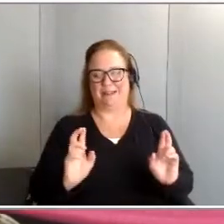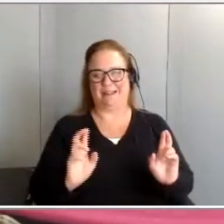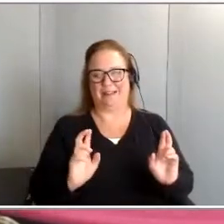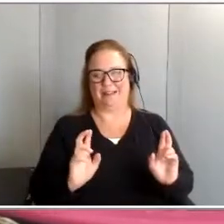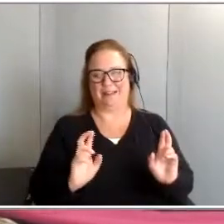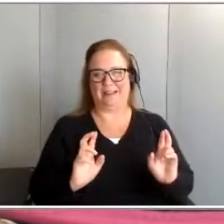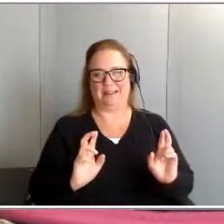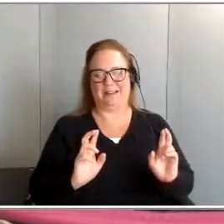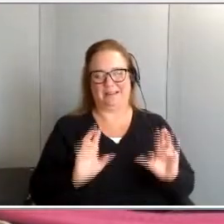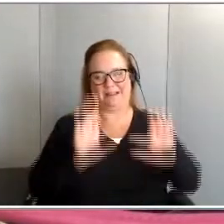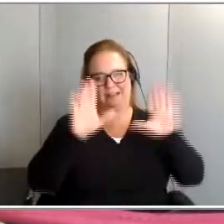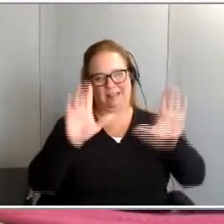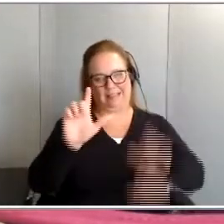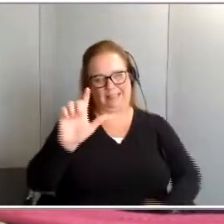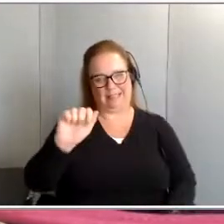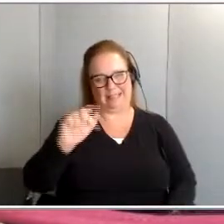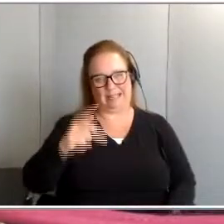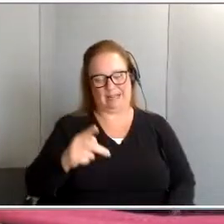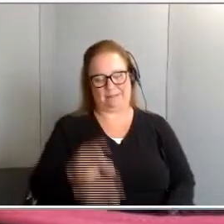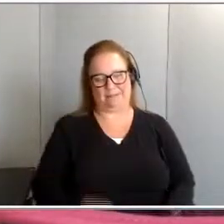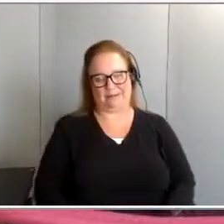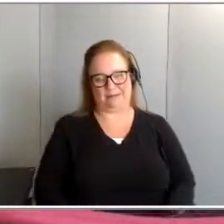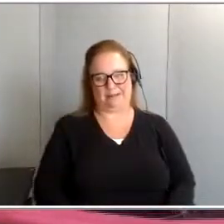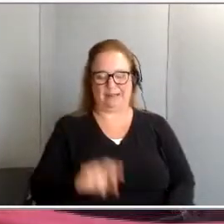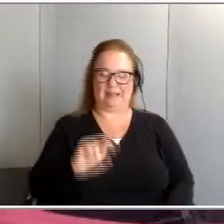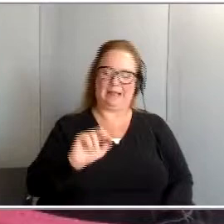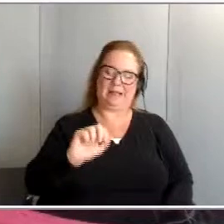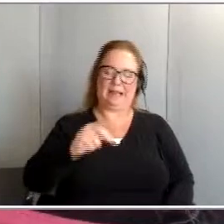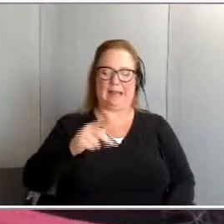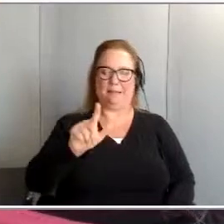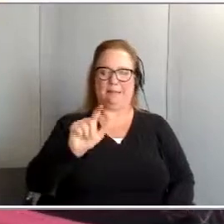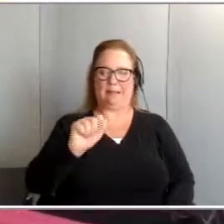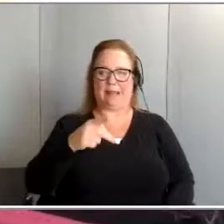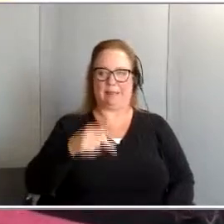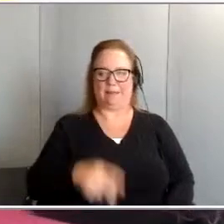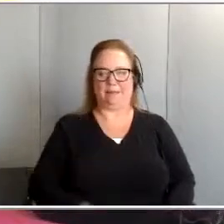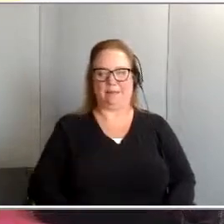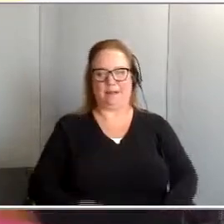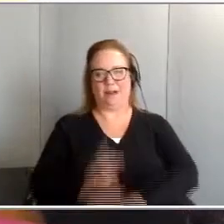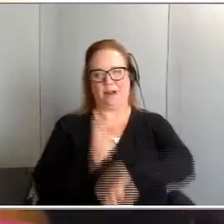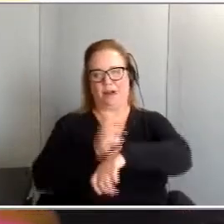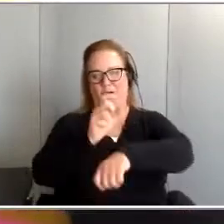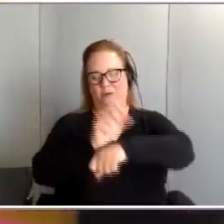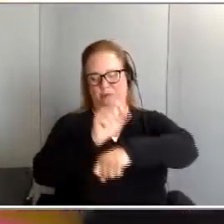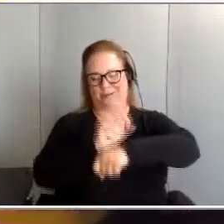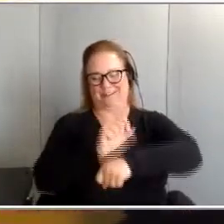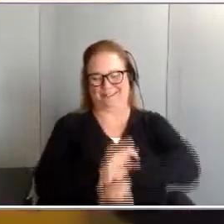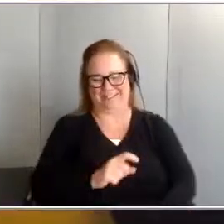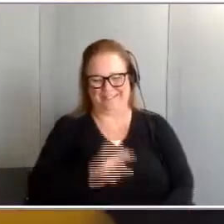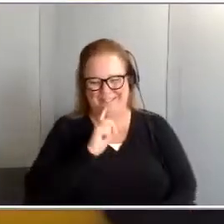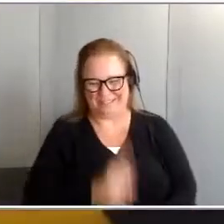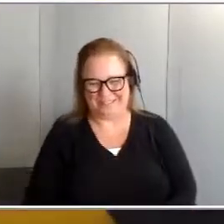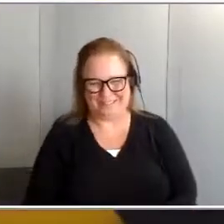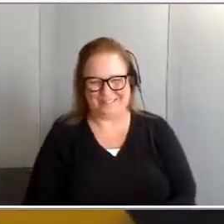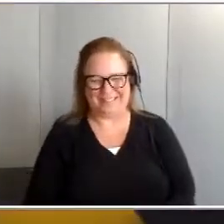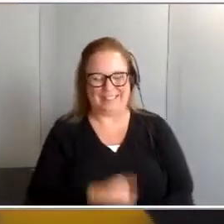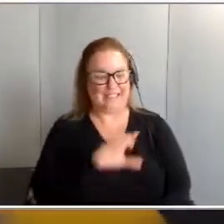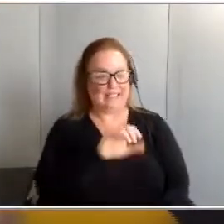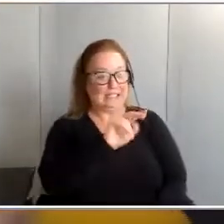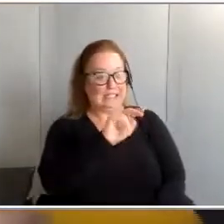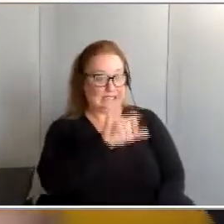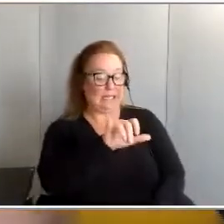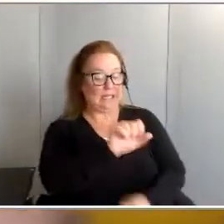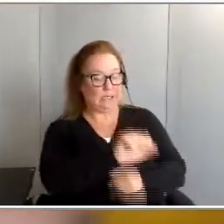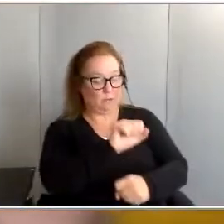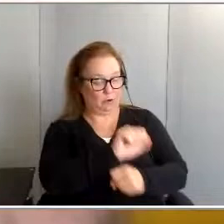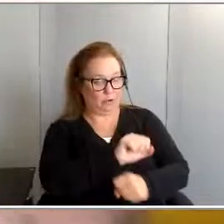excellent lap, is a nap lap. So. Well, it's hard work if you can get it. So Cindy is working right now. You're